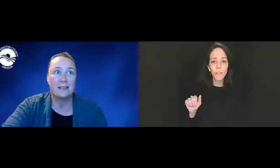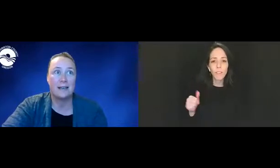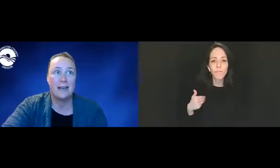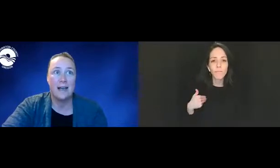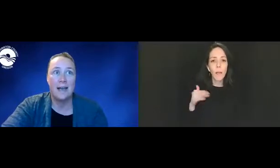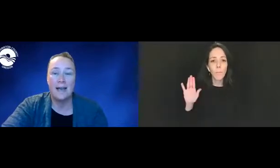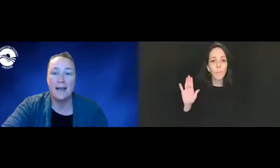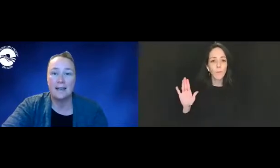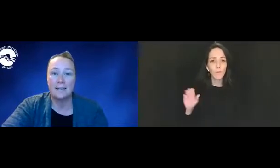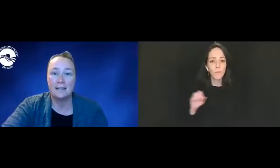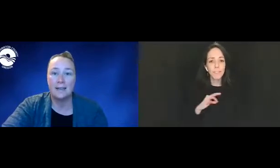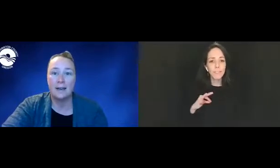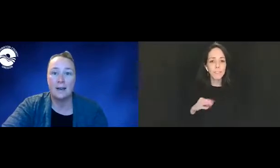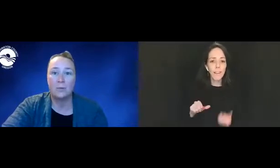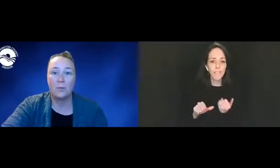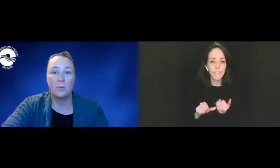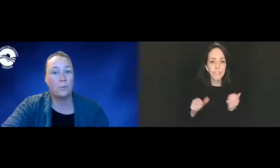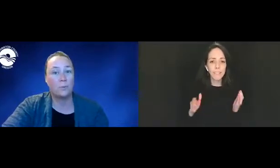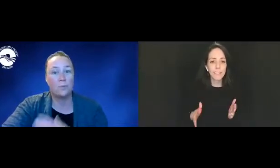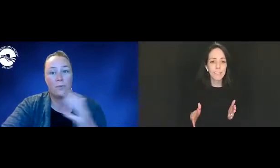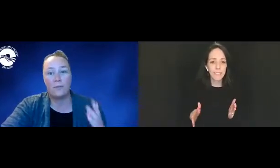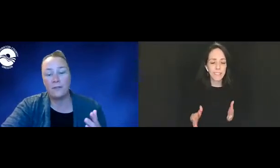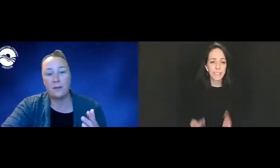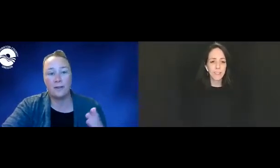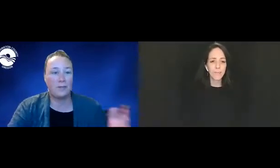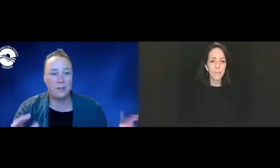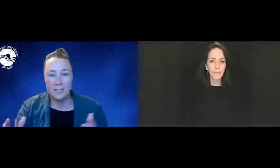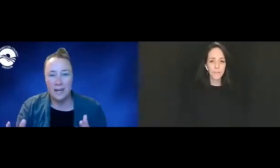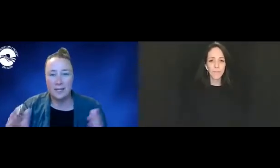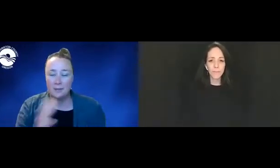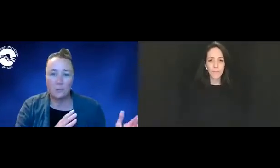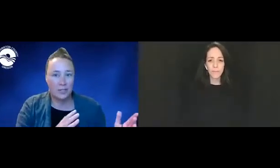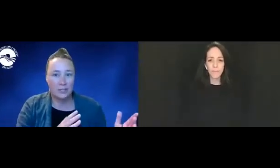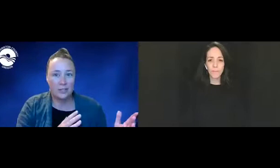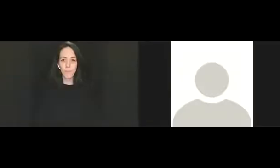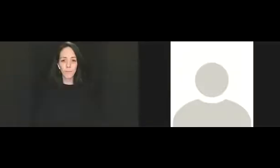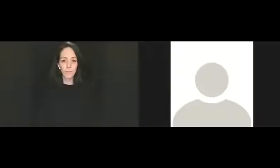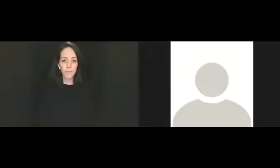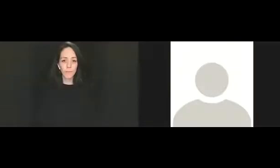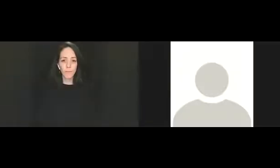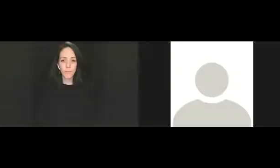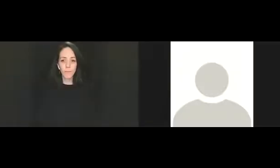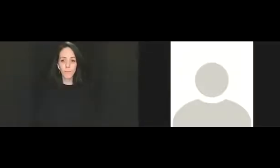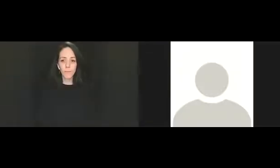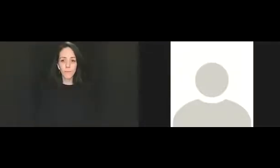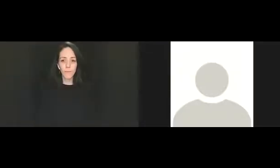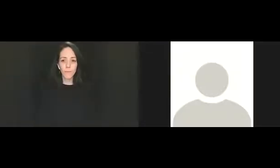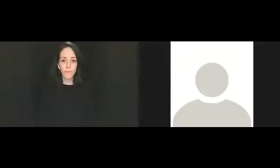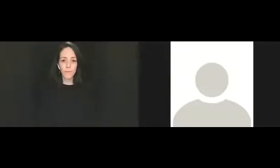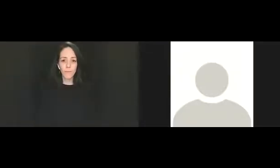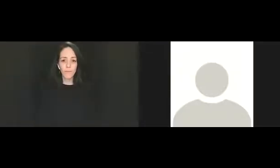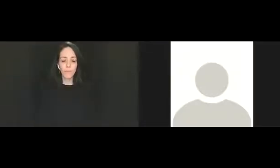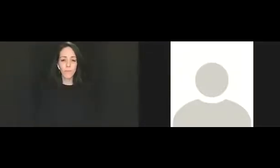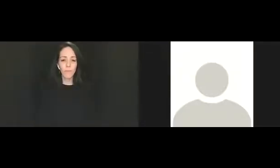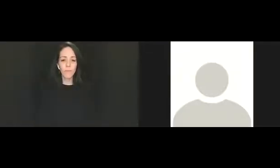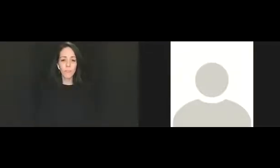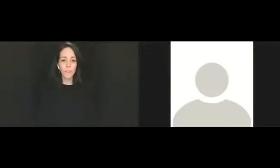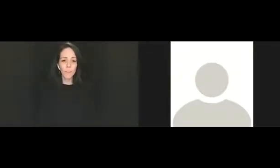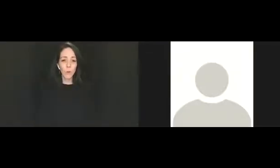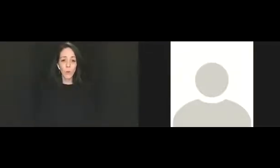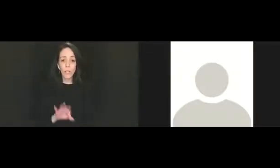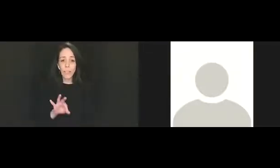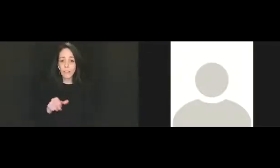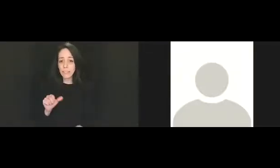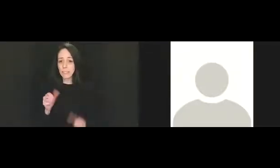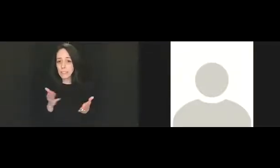assistant. And for the folk, if you've stayed, we're just going to start over at the beginning to talk about the commissioner's